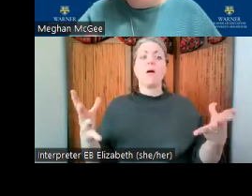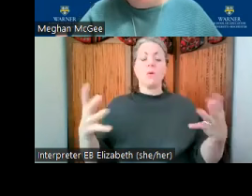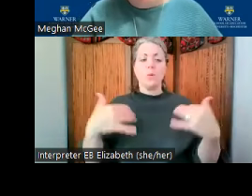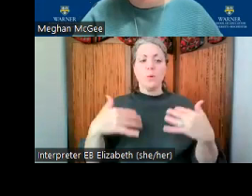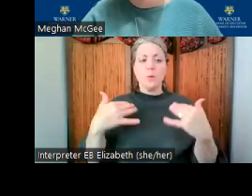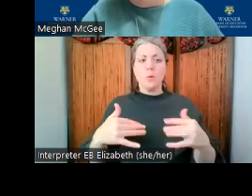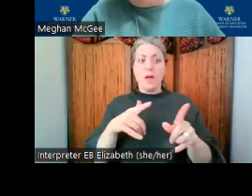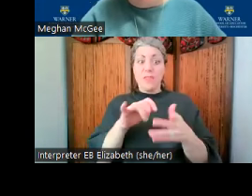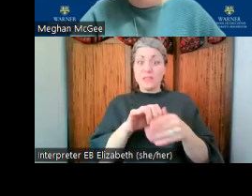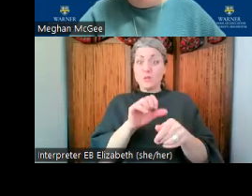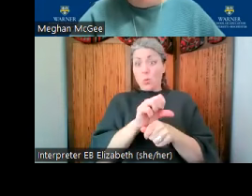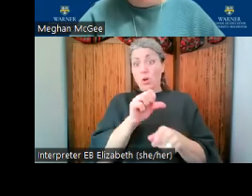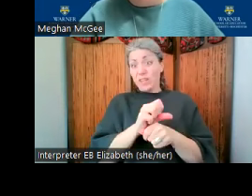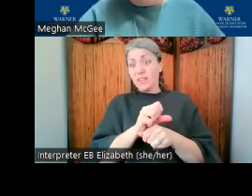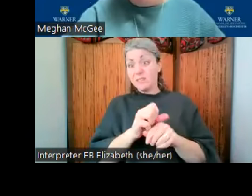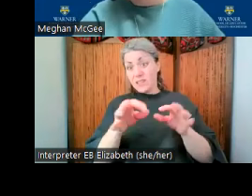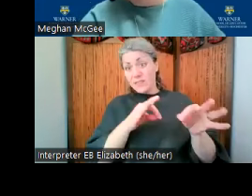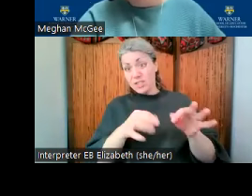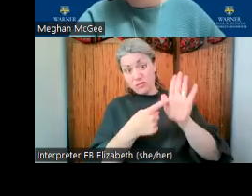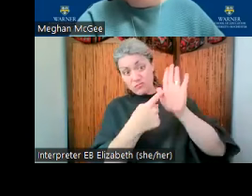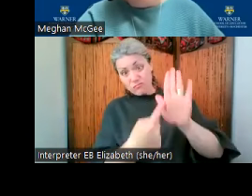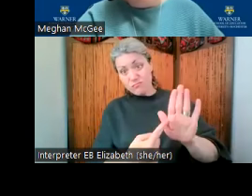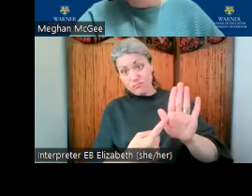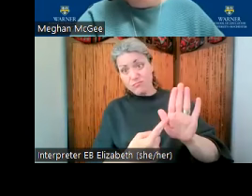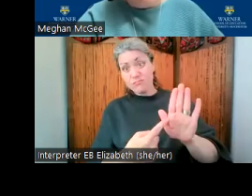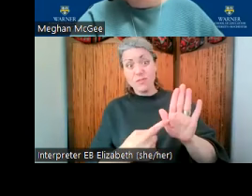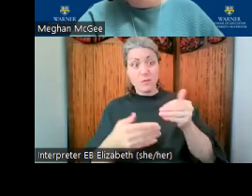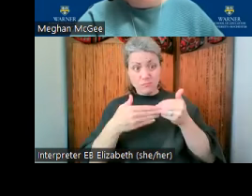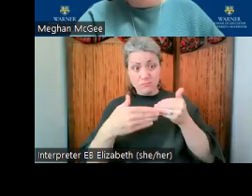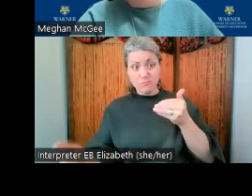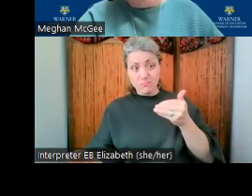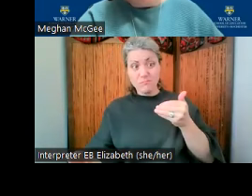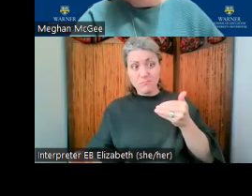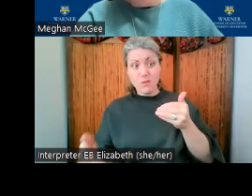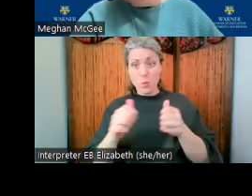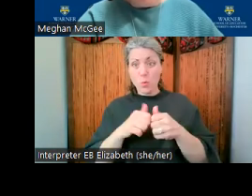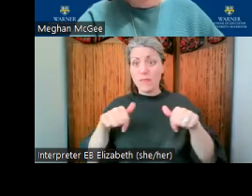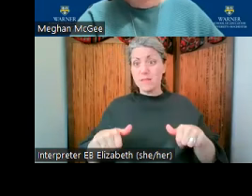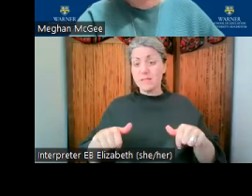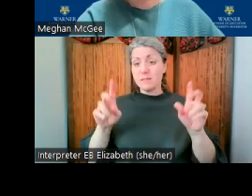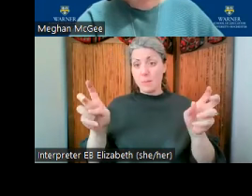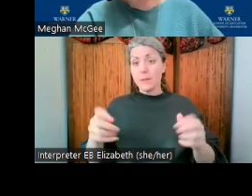the working construct as I proceed forward with this talk.